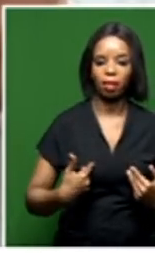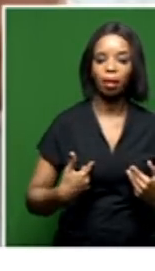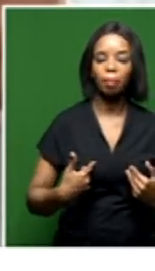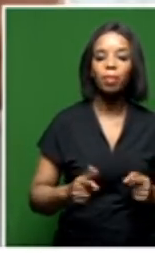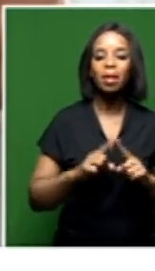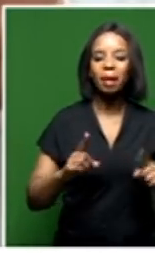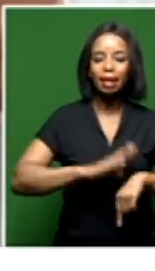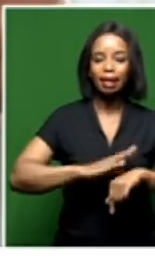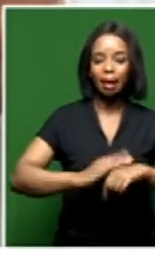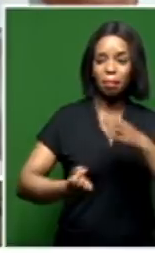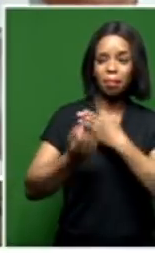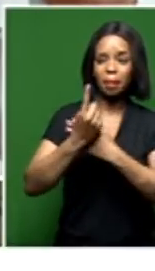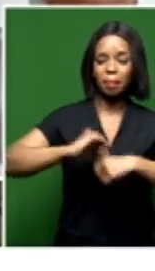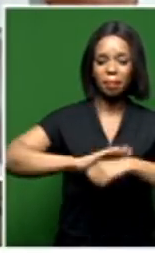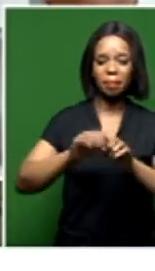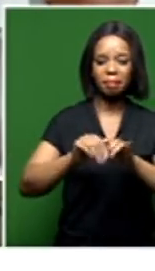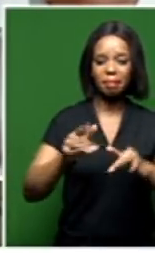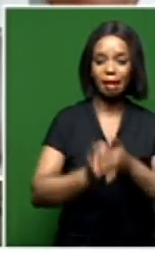that.